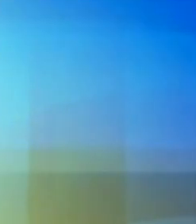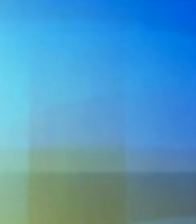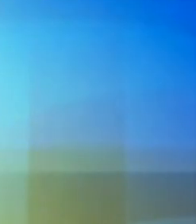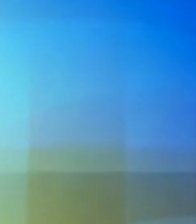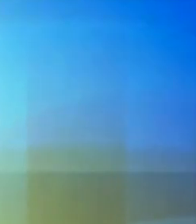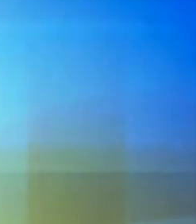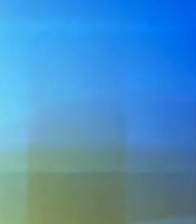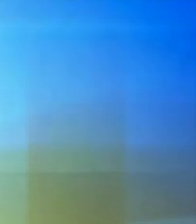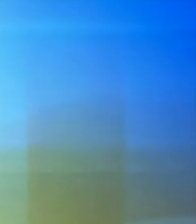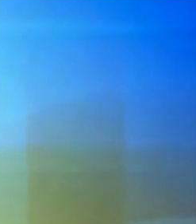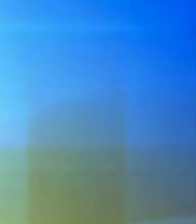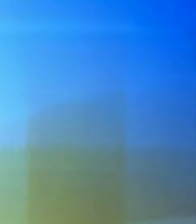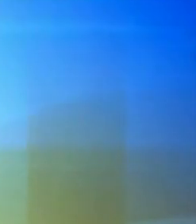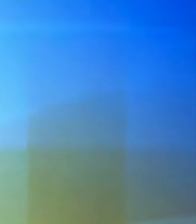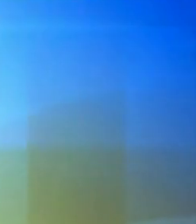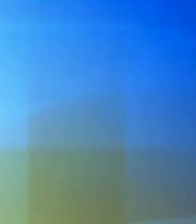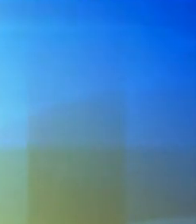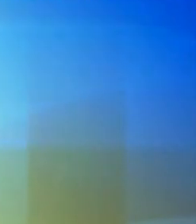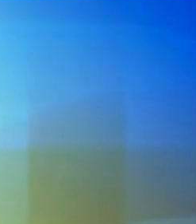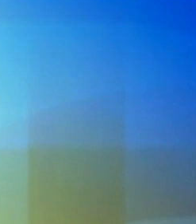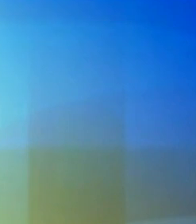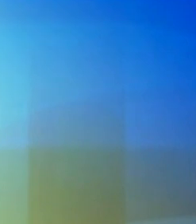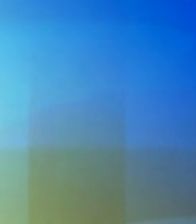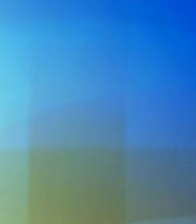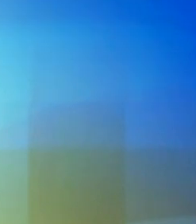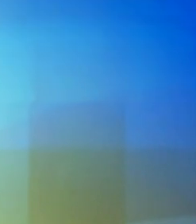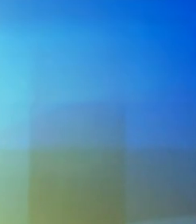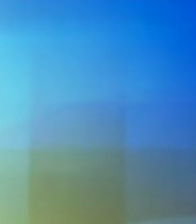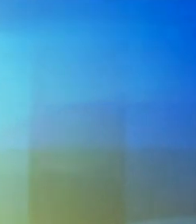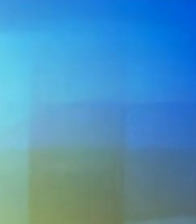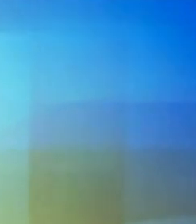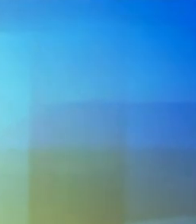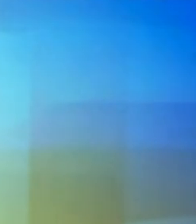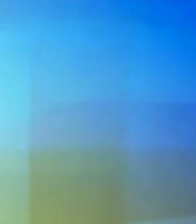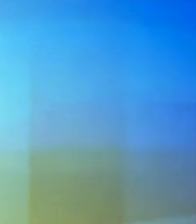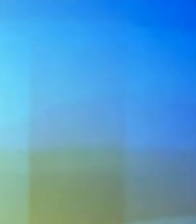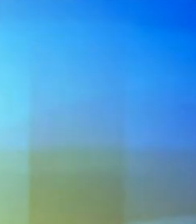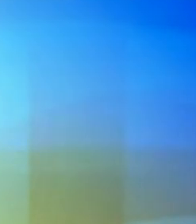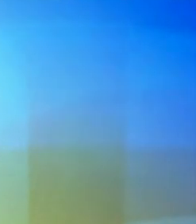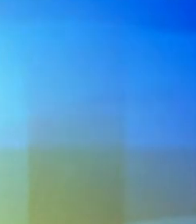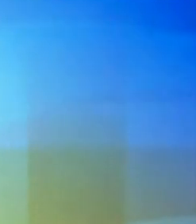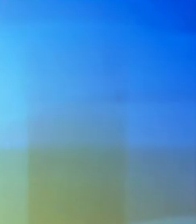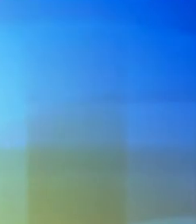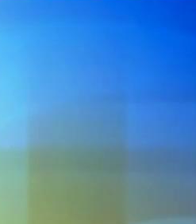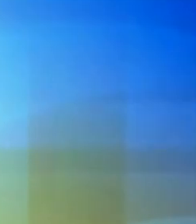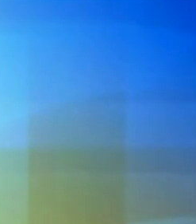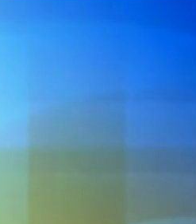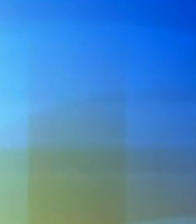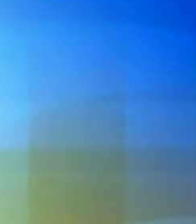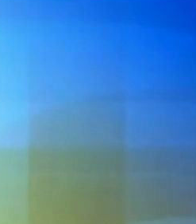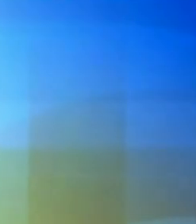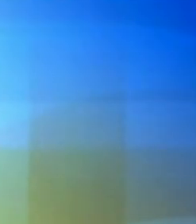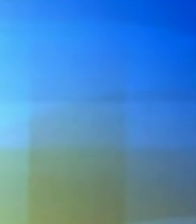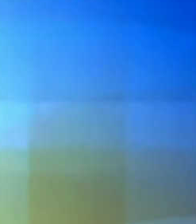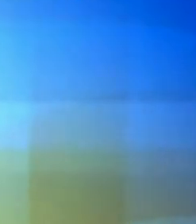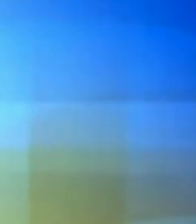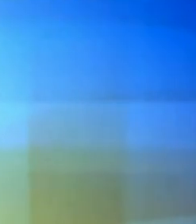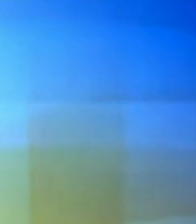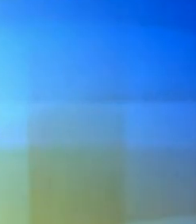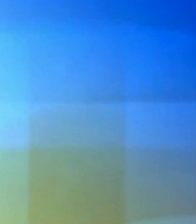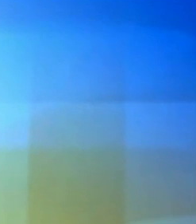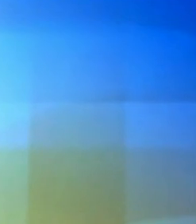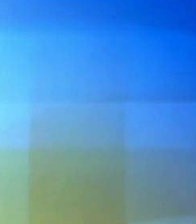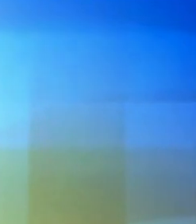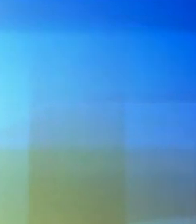the first to say that he wanted to potentially close off some streets, make more room for restaurants to have more outdoor